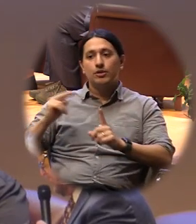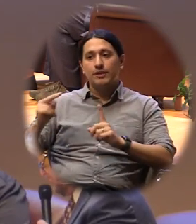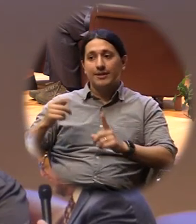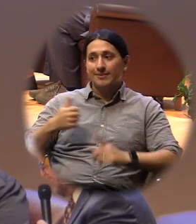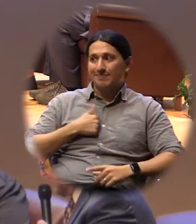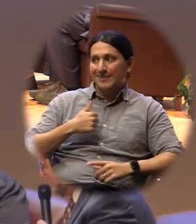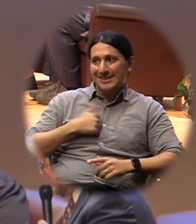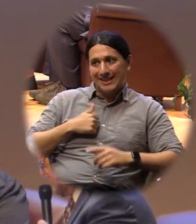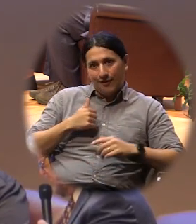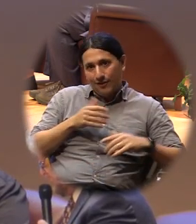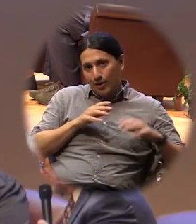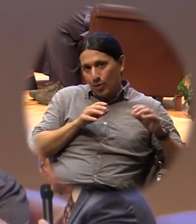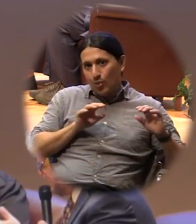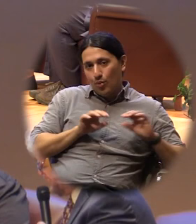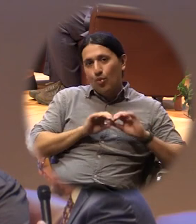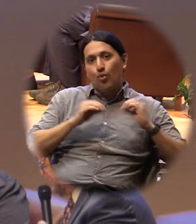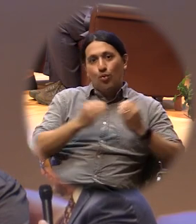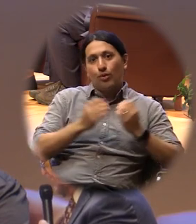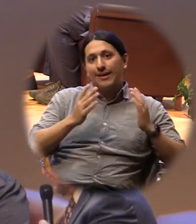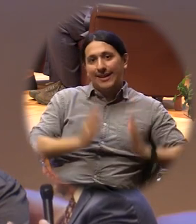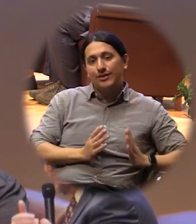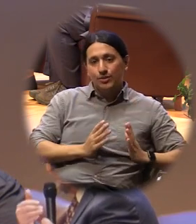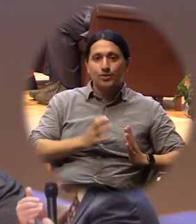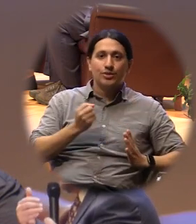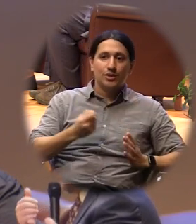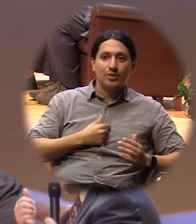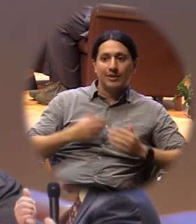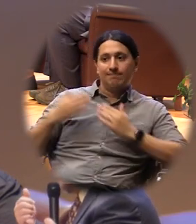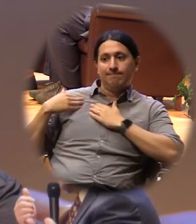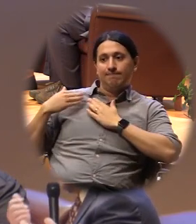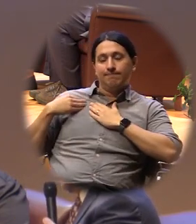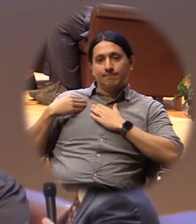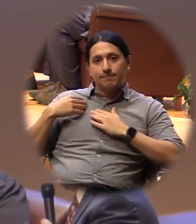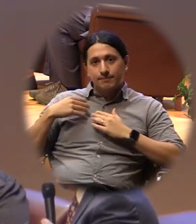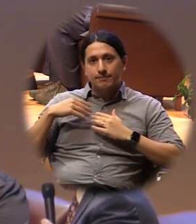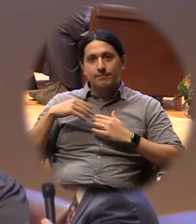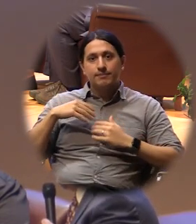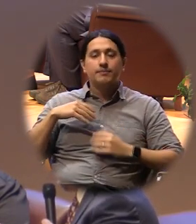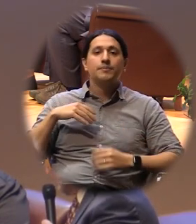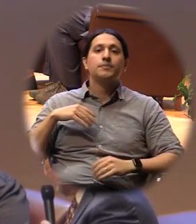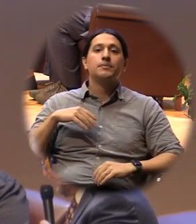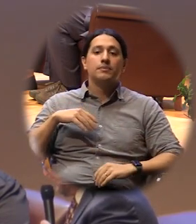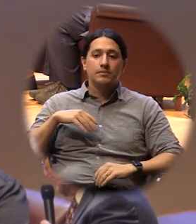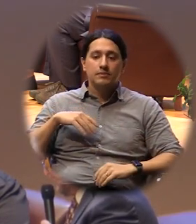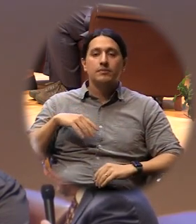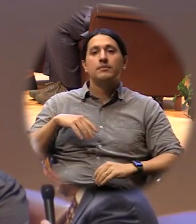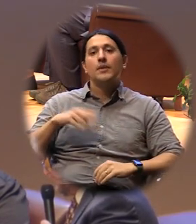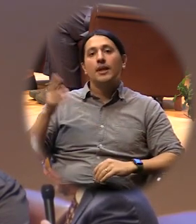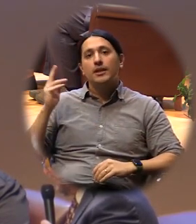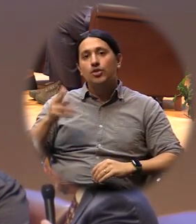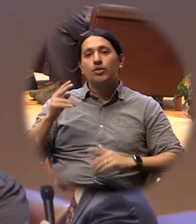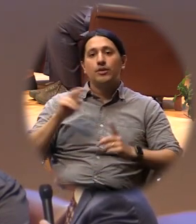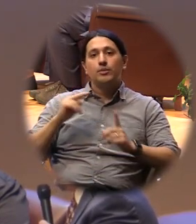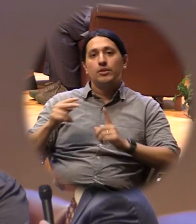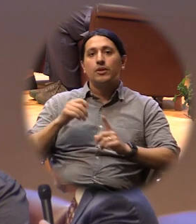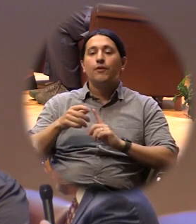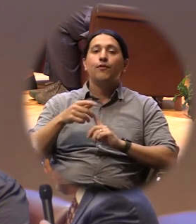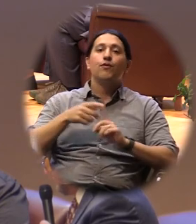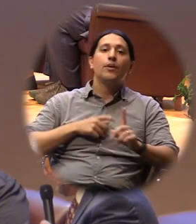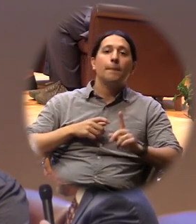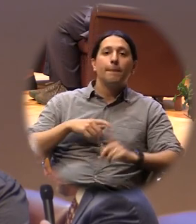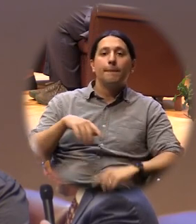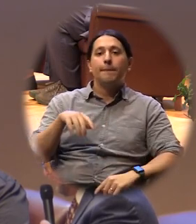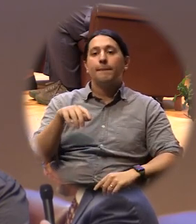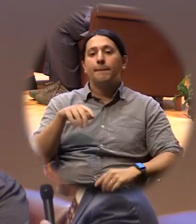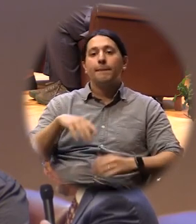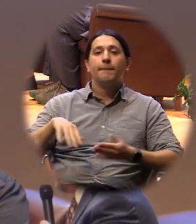so I take ownership of that. The experiences and perspectives of people from historically marginalized and racialized identities is often very different from